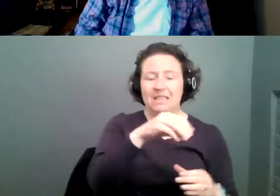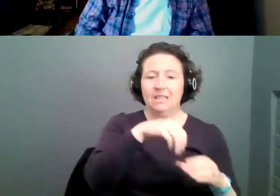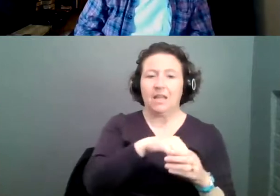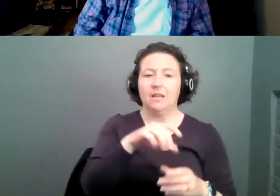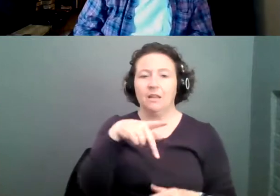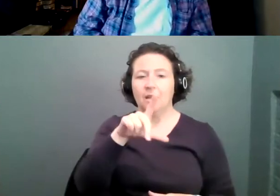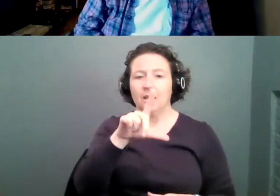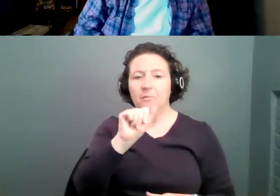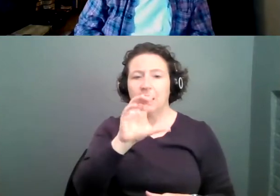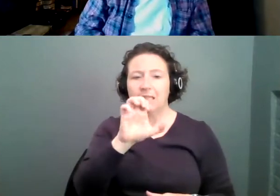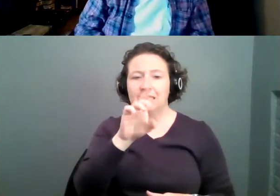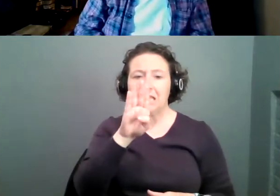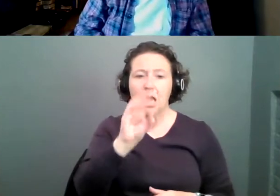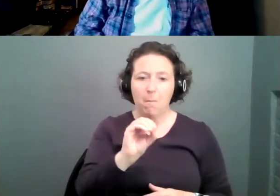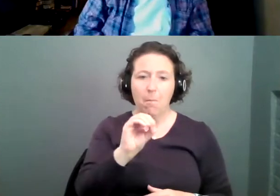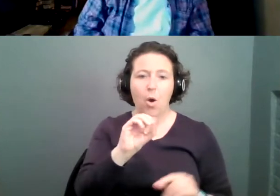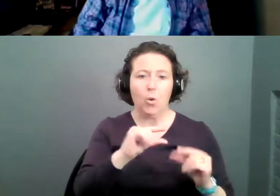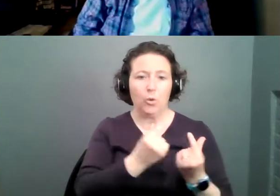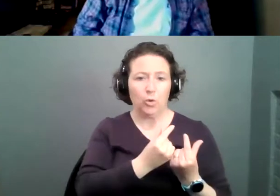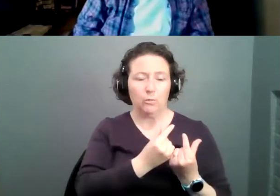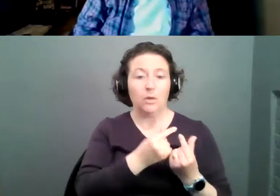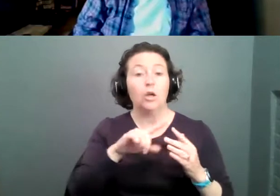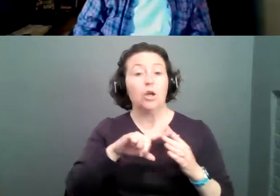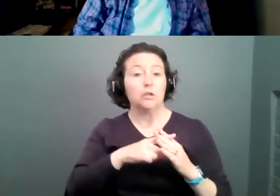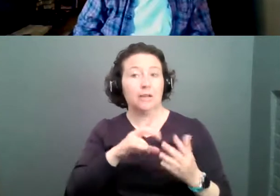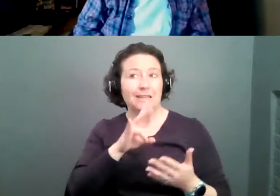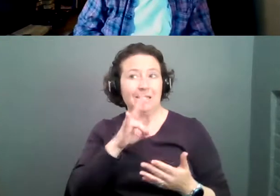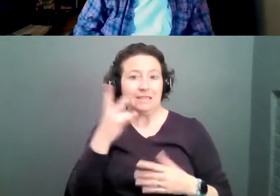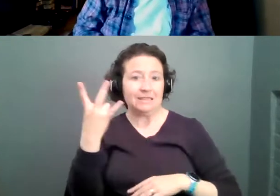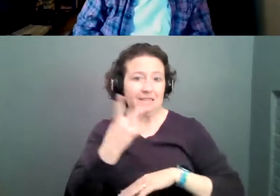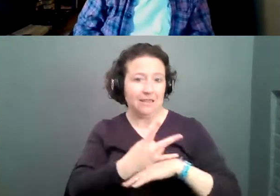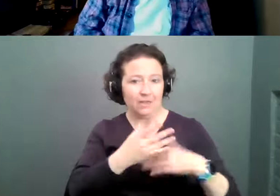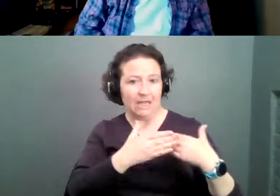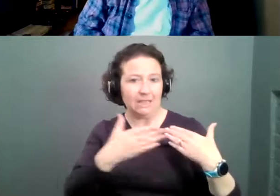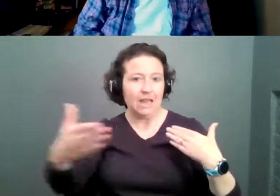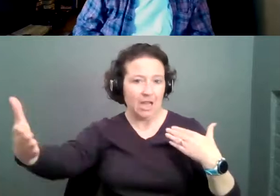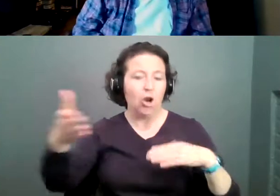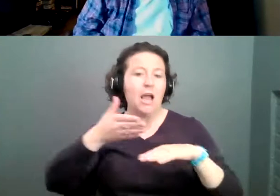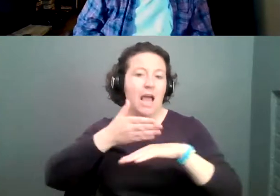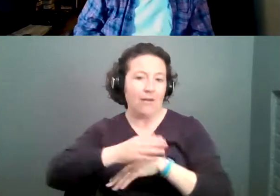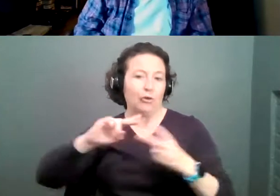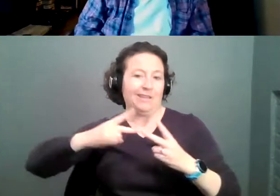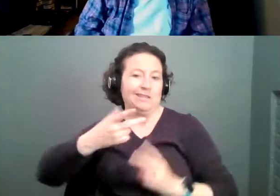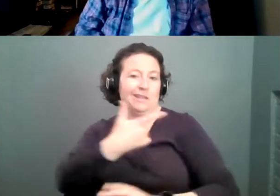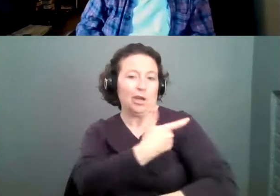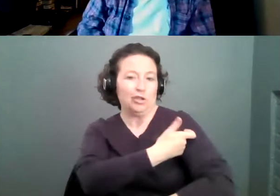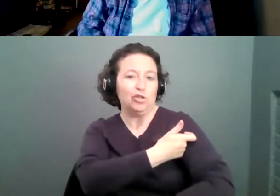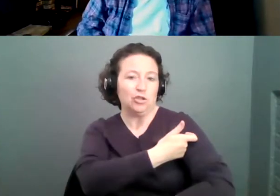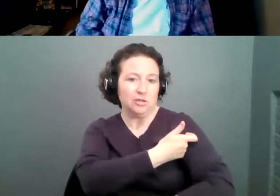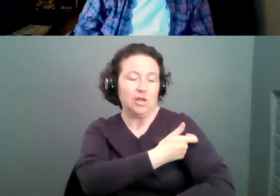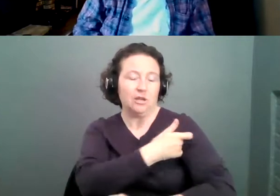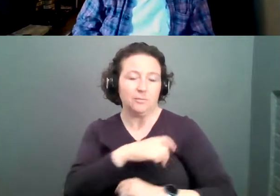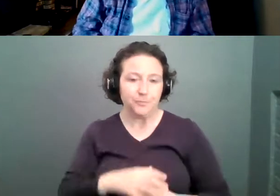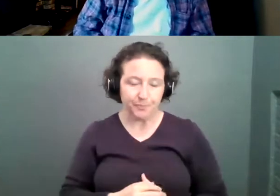group, beginning at 7 days and later after the second dose in the